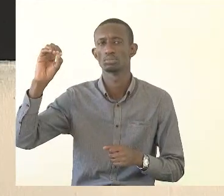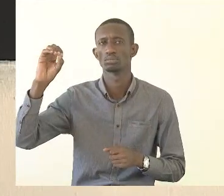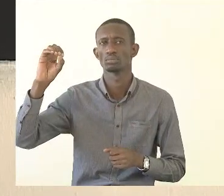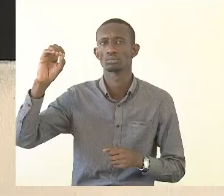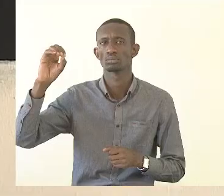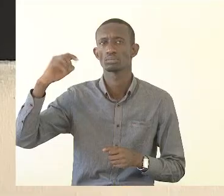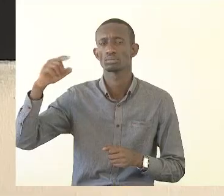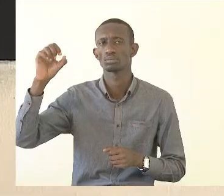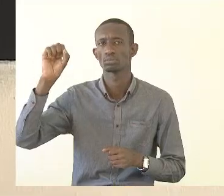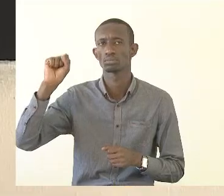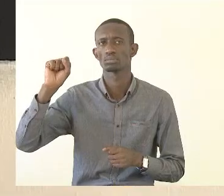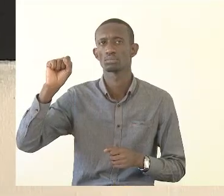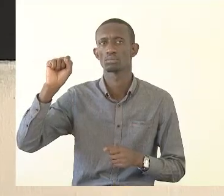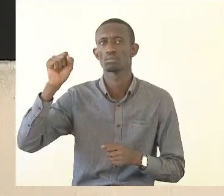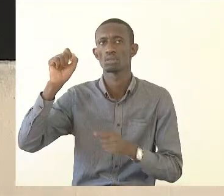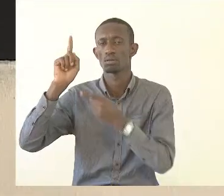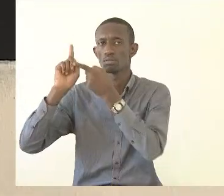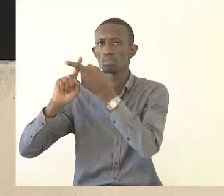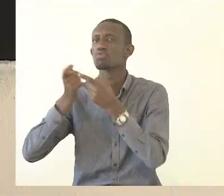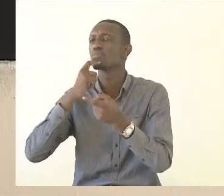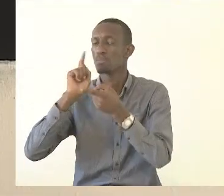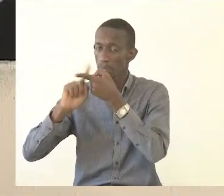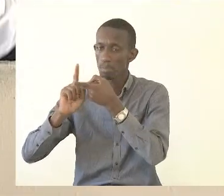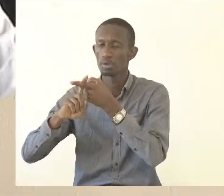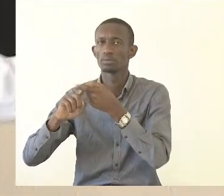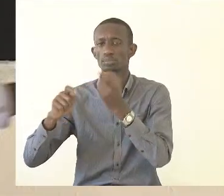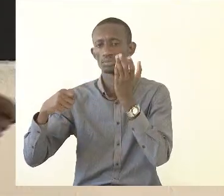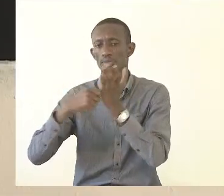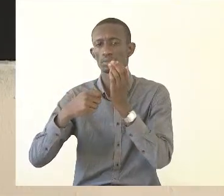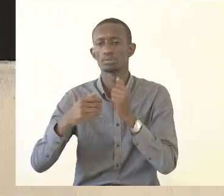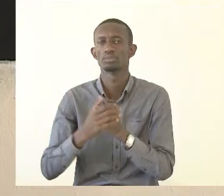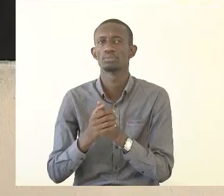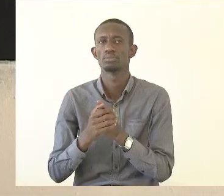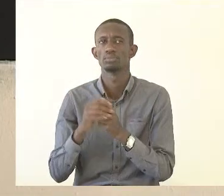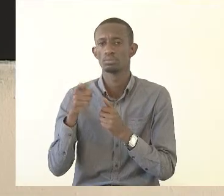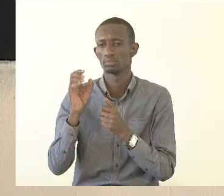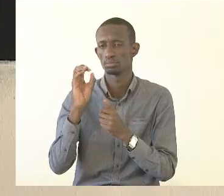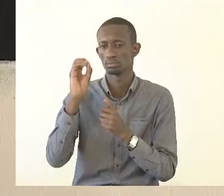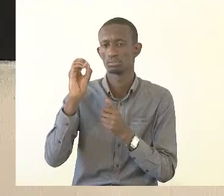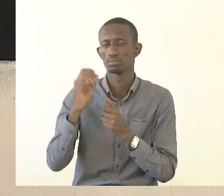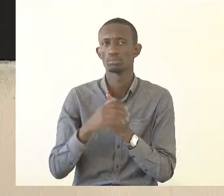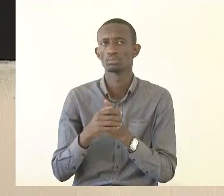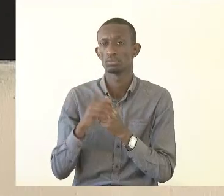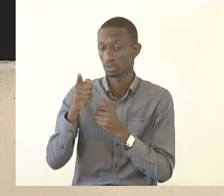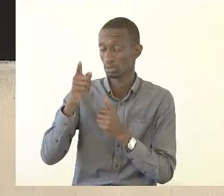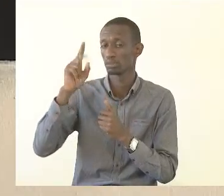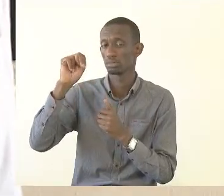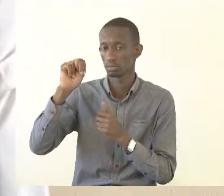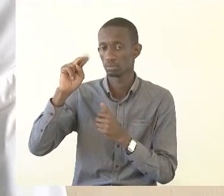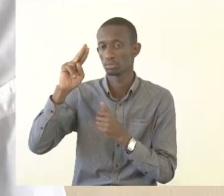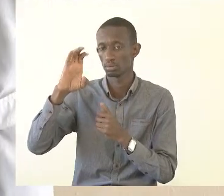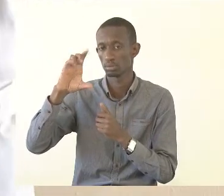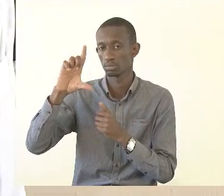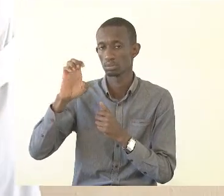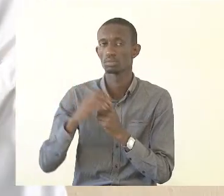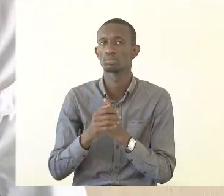HOS with, this has to be a positive charge, and therefore this is a this is the nucleophile, electrophile,